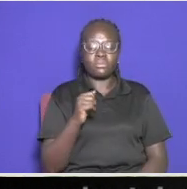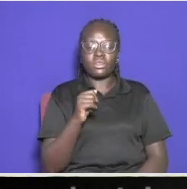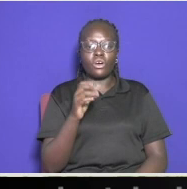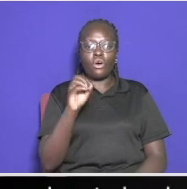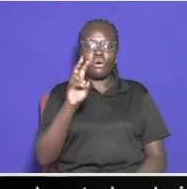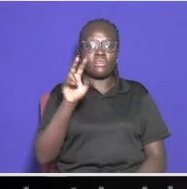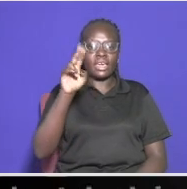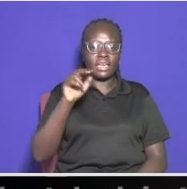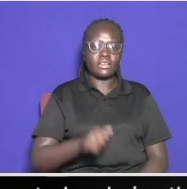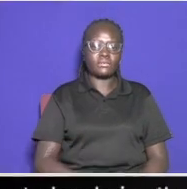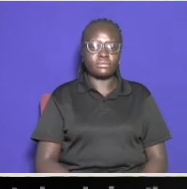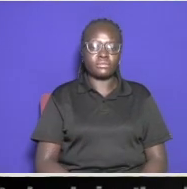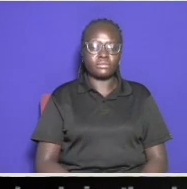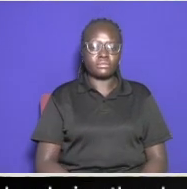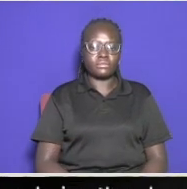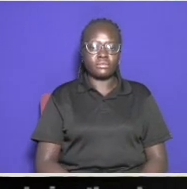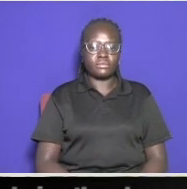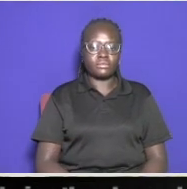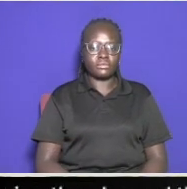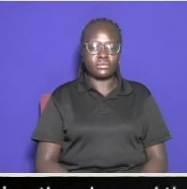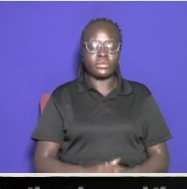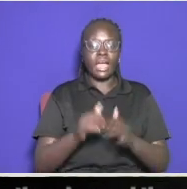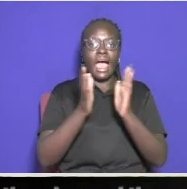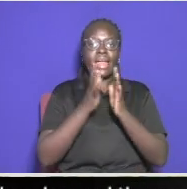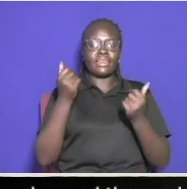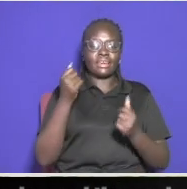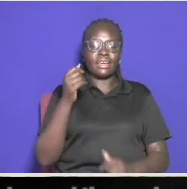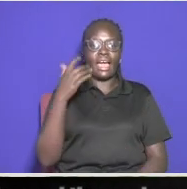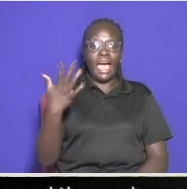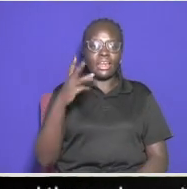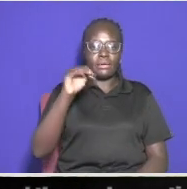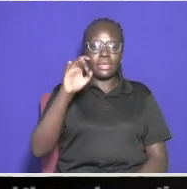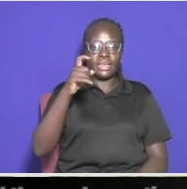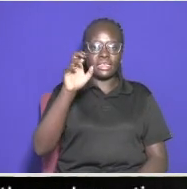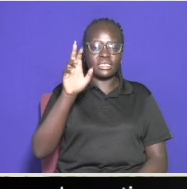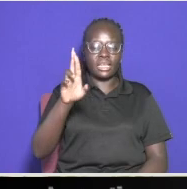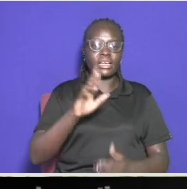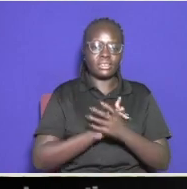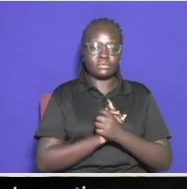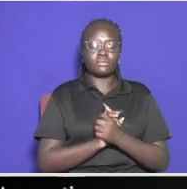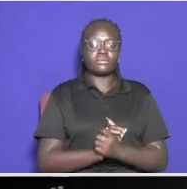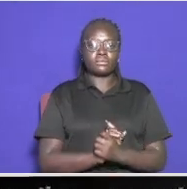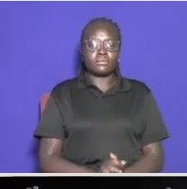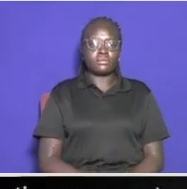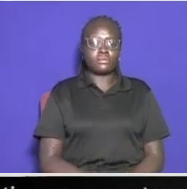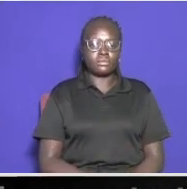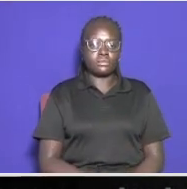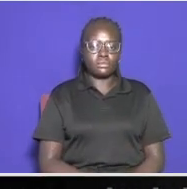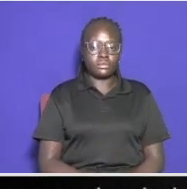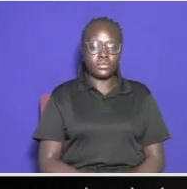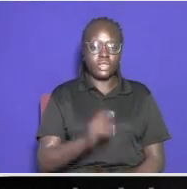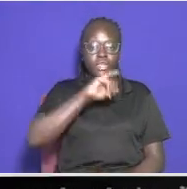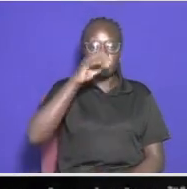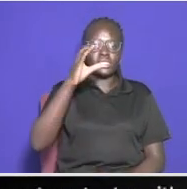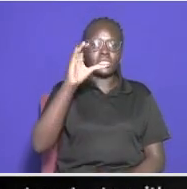an oven. And a hand mixer. Exactly, that's the one you had used for the longest time. Even wedding cakes. Yes. Yes. Jessica takes